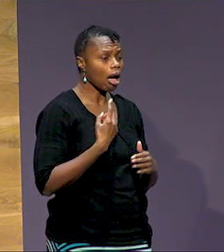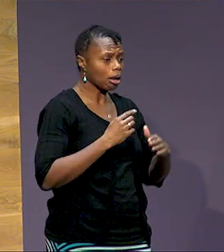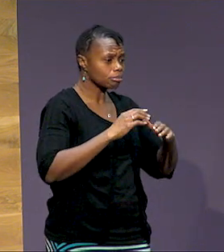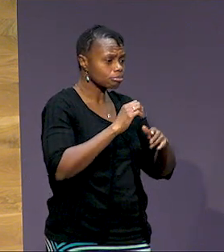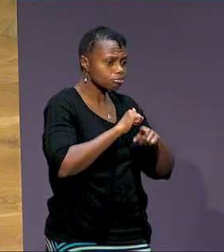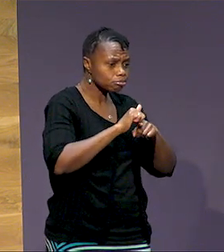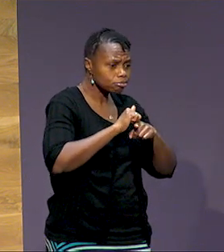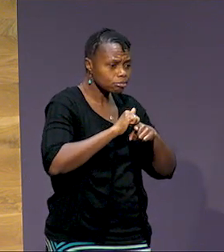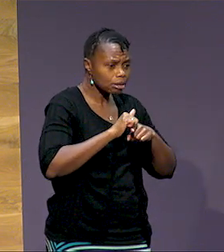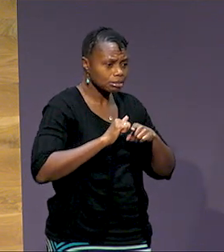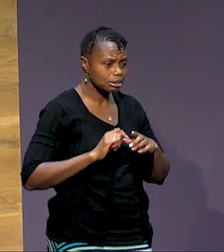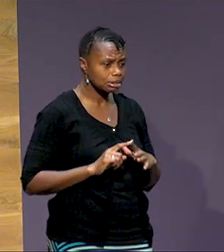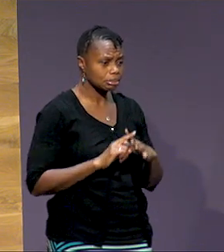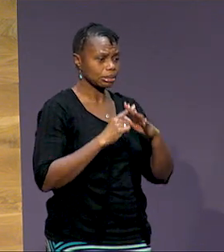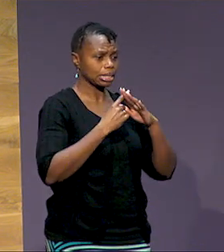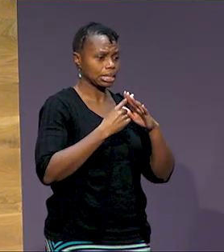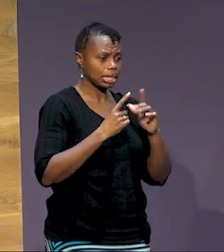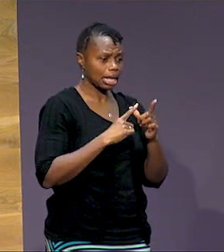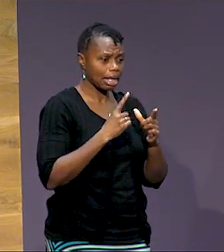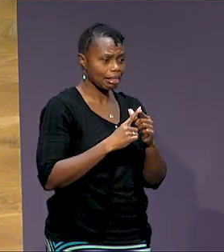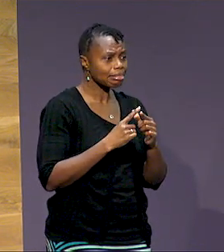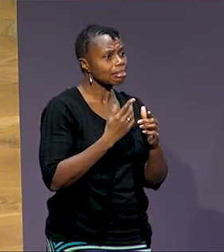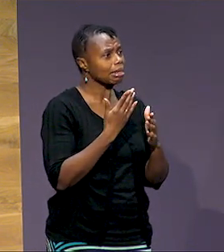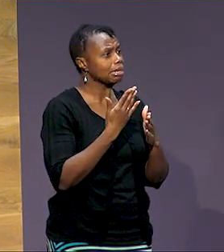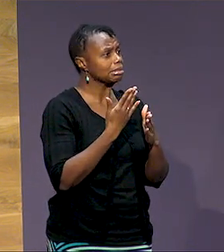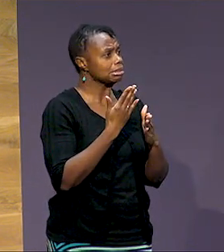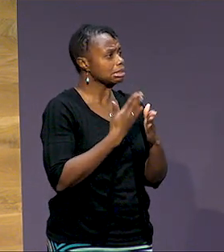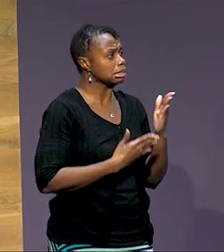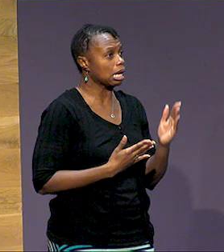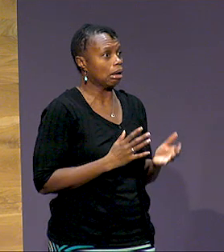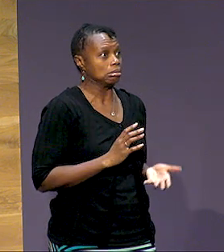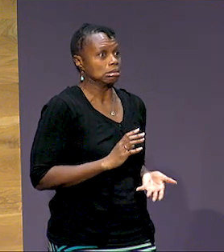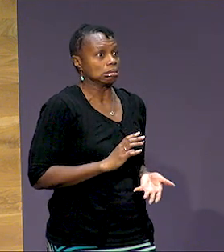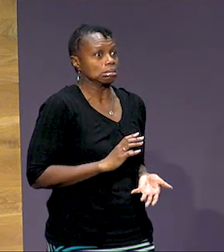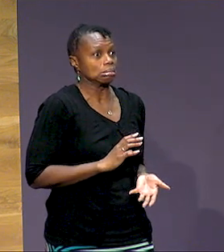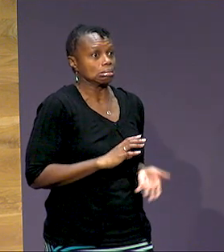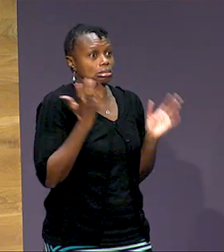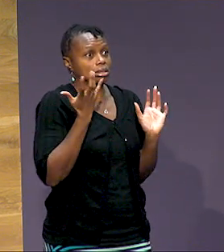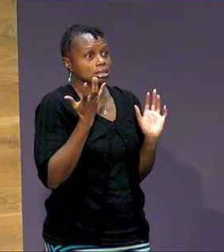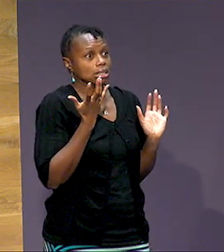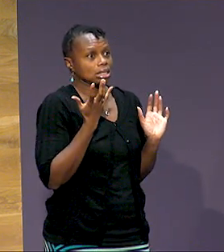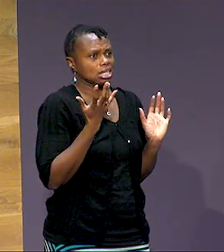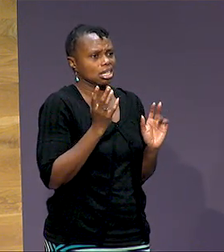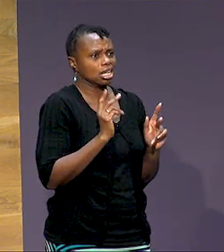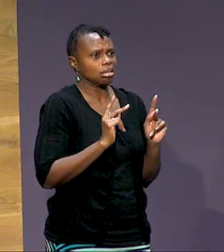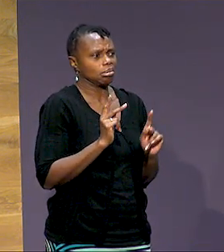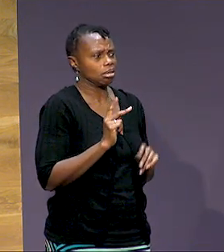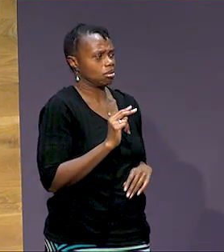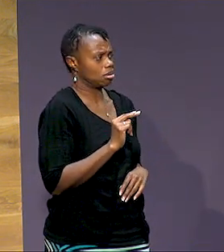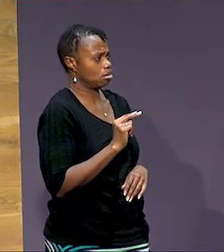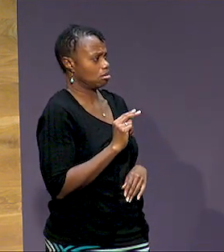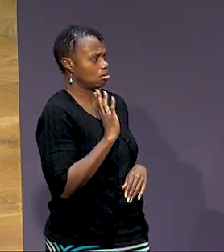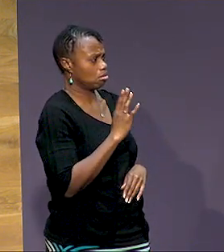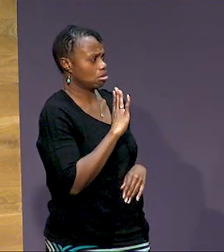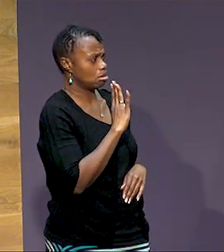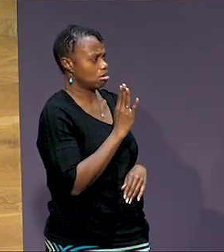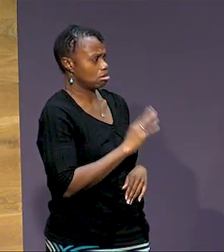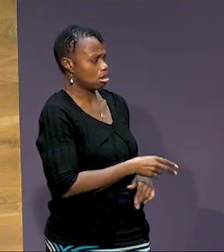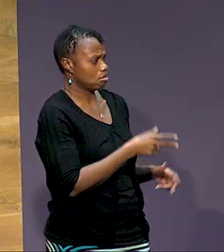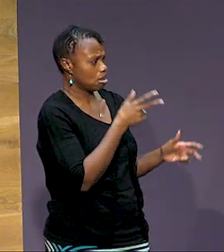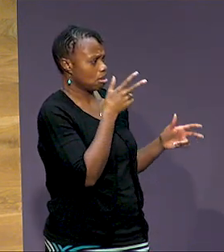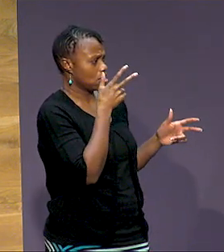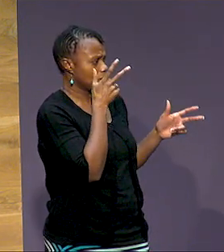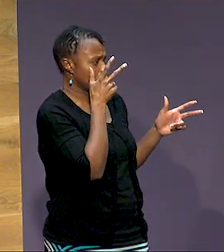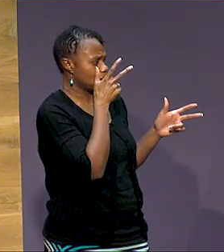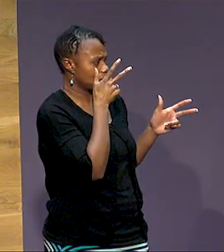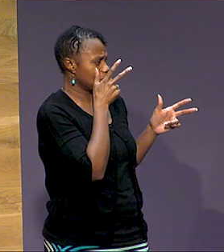of different biblical narratives that went over really, really poorly with audiences. they walked away saying, I would never listen to that. I would never let my kids listen to it.